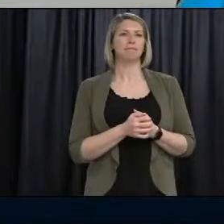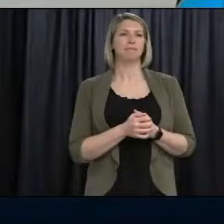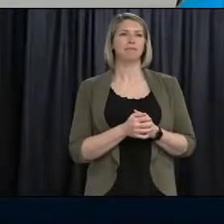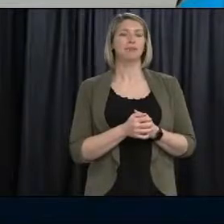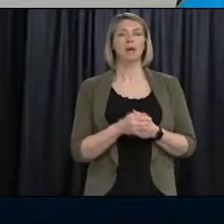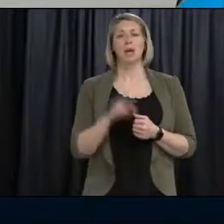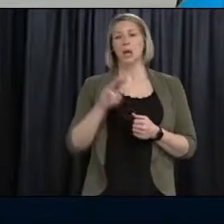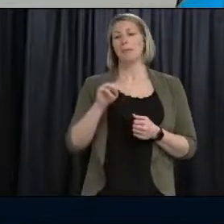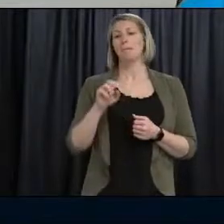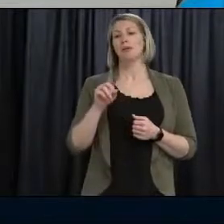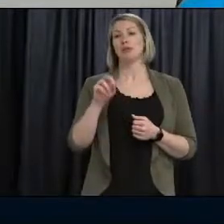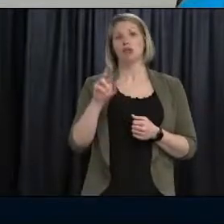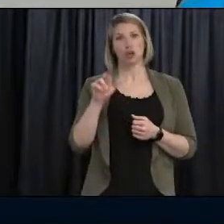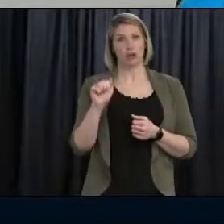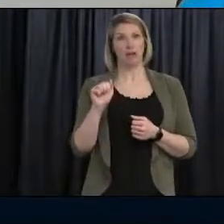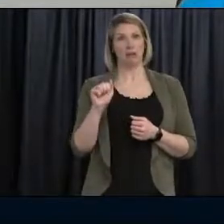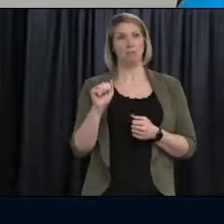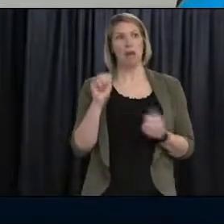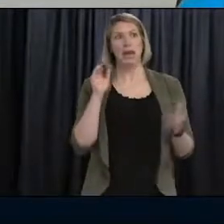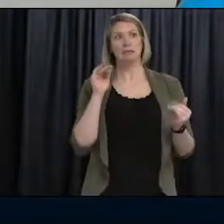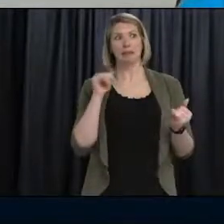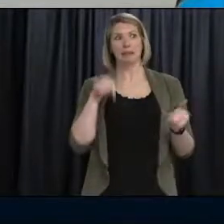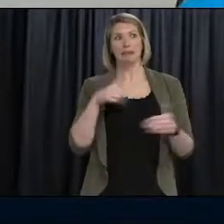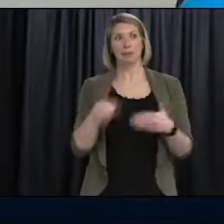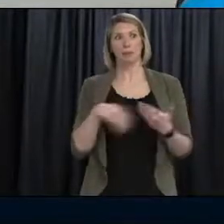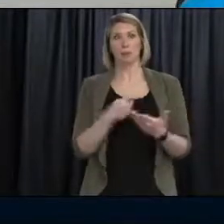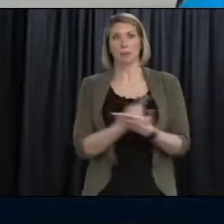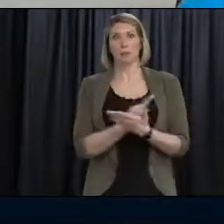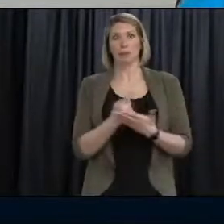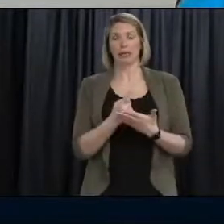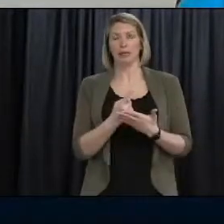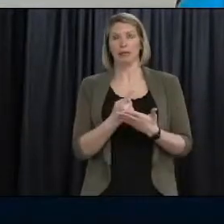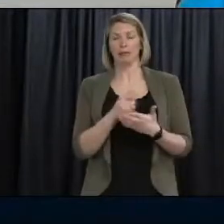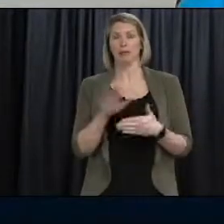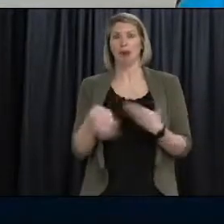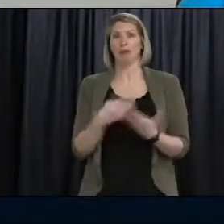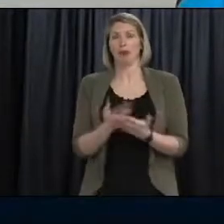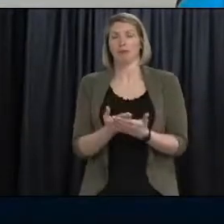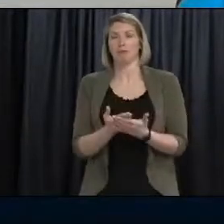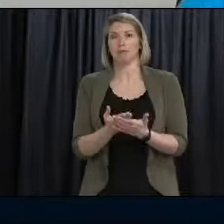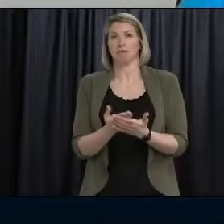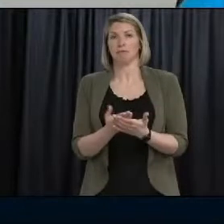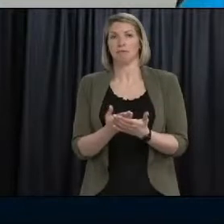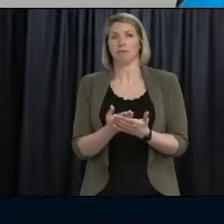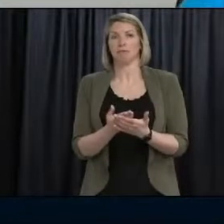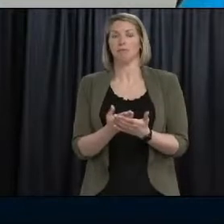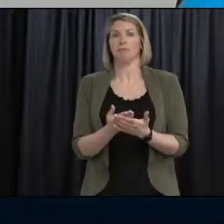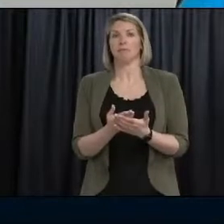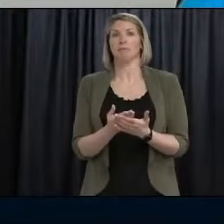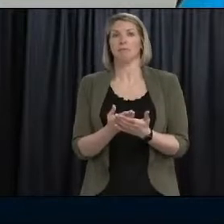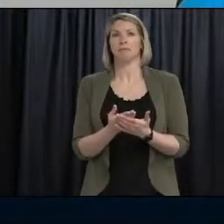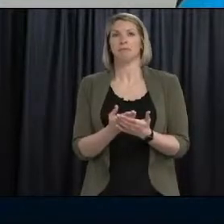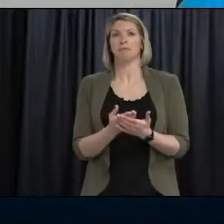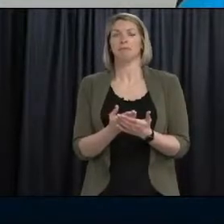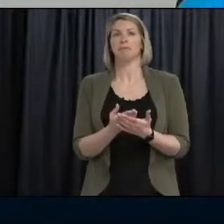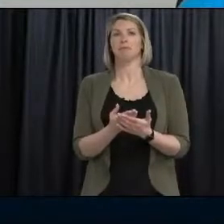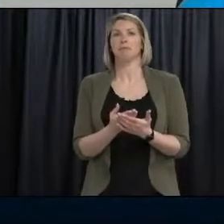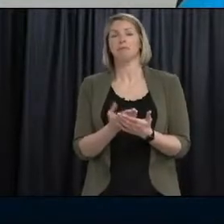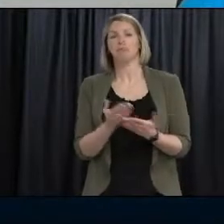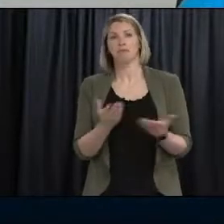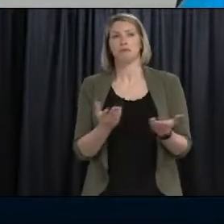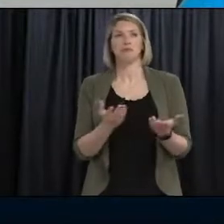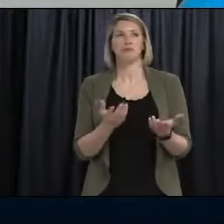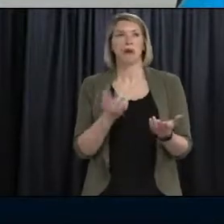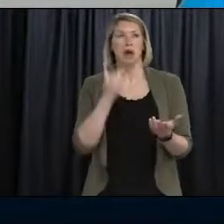we're expecting a tranche this week. My recollection, and I may be off by a tray or two, is we'll